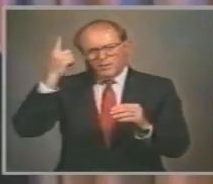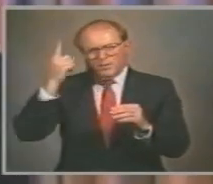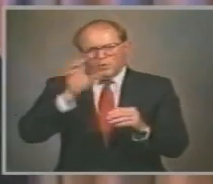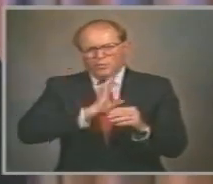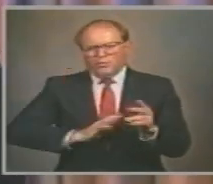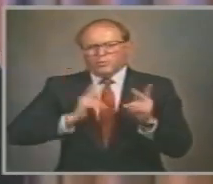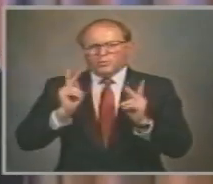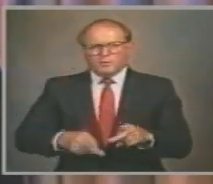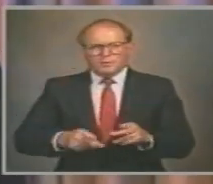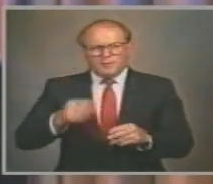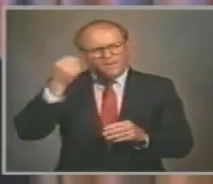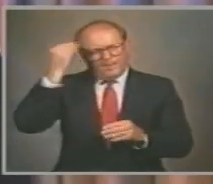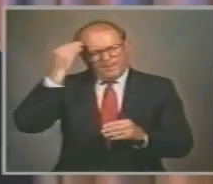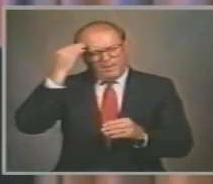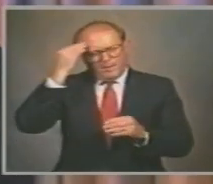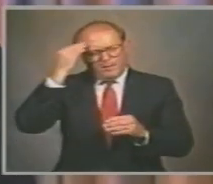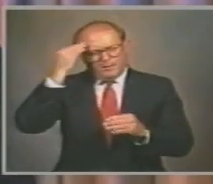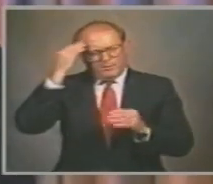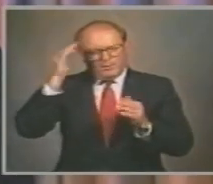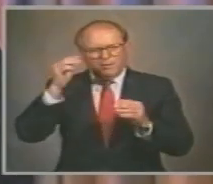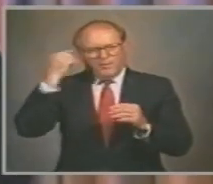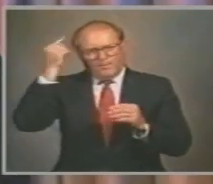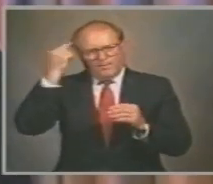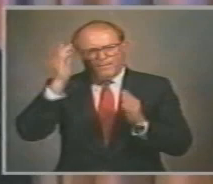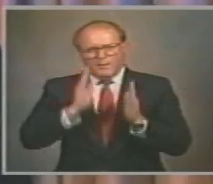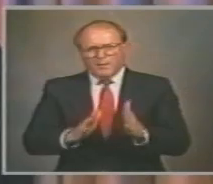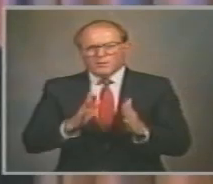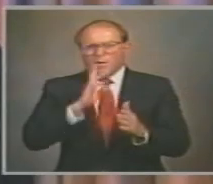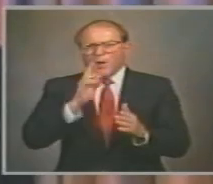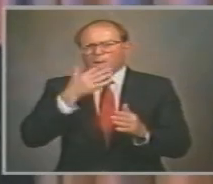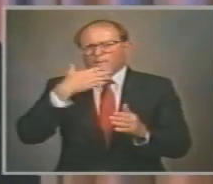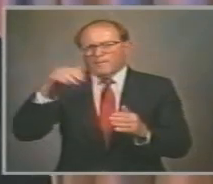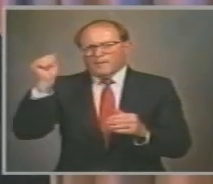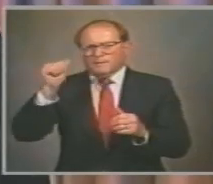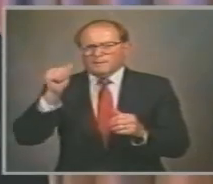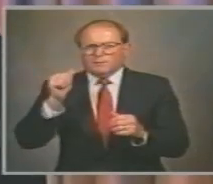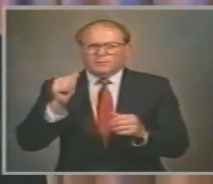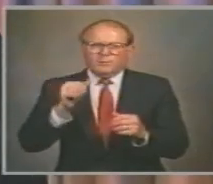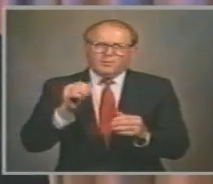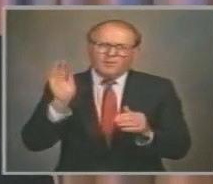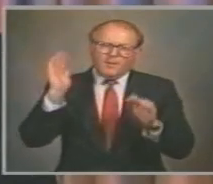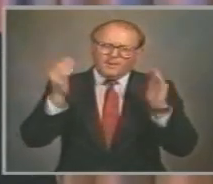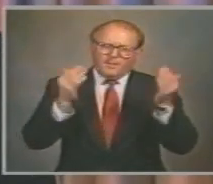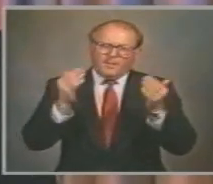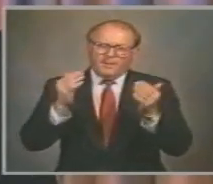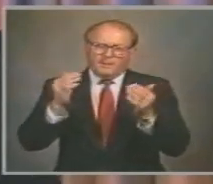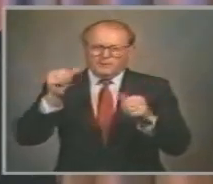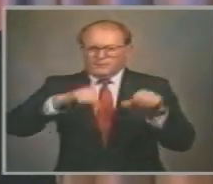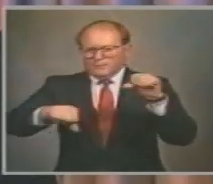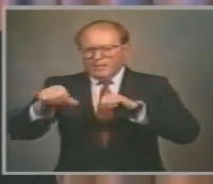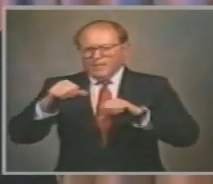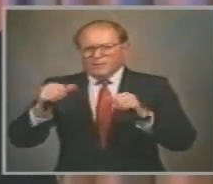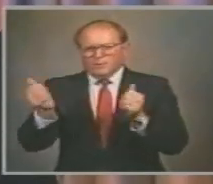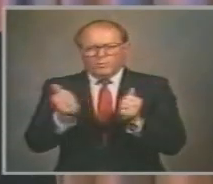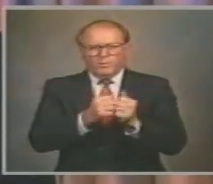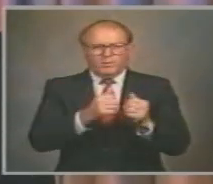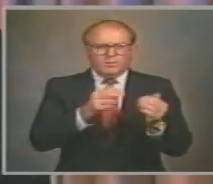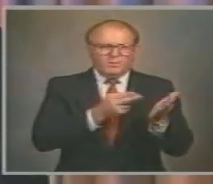thinkers are best equipped to compare scientific data with revealed truth in the